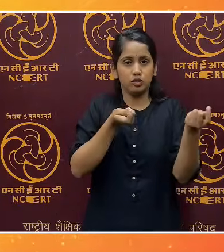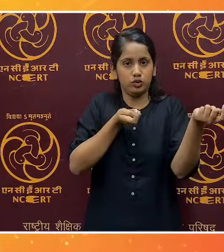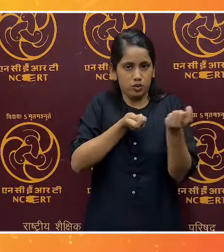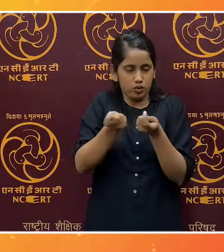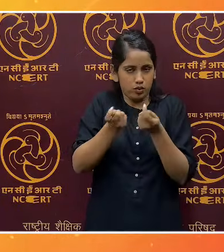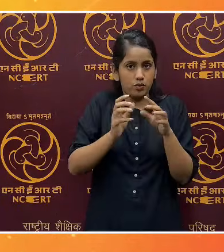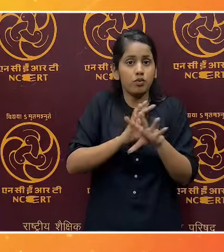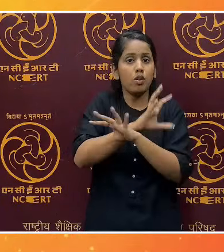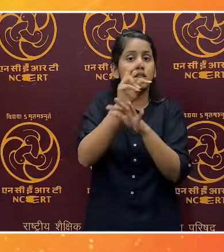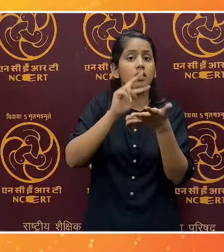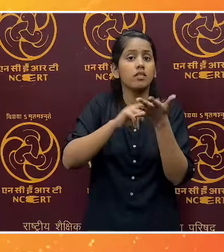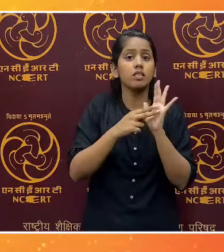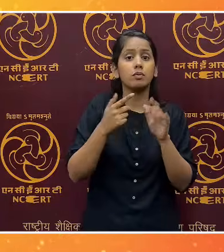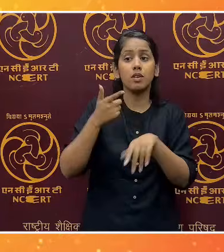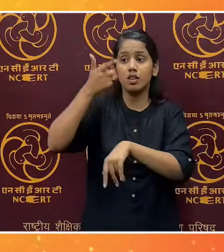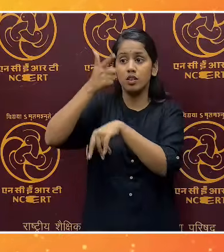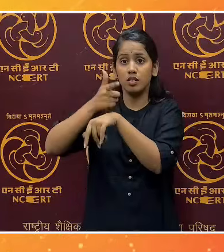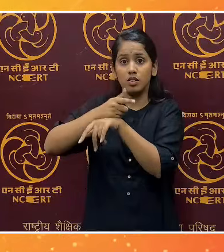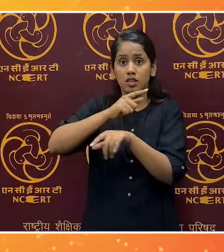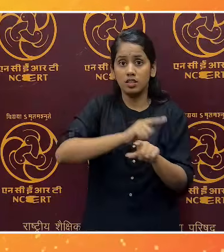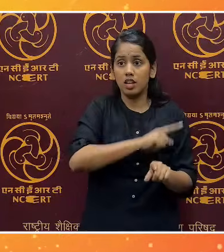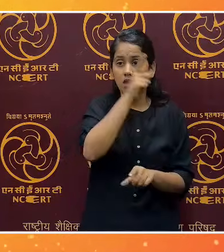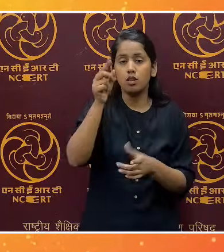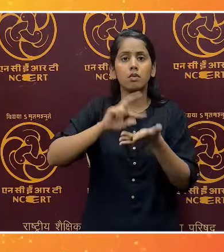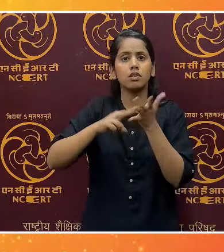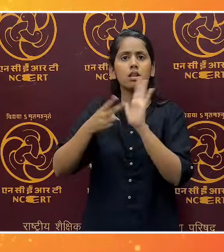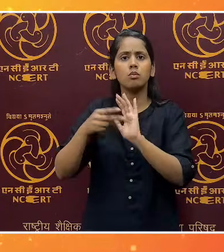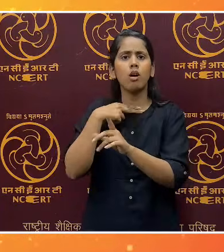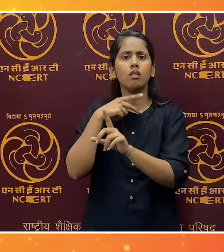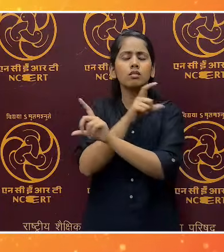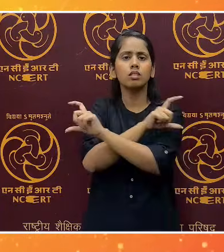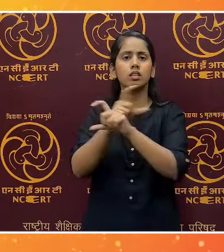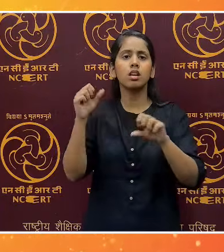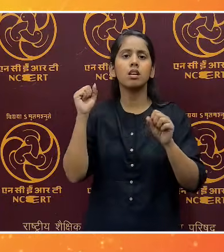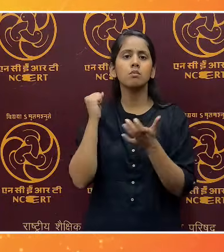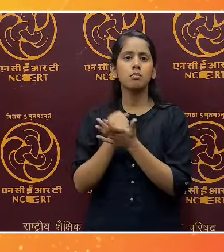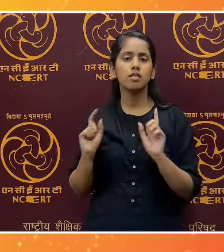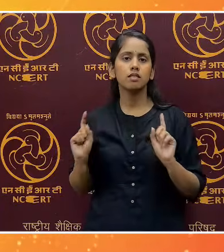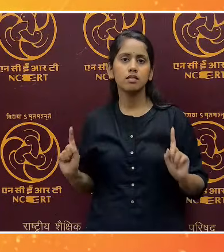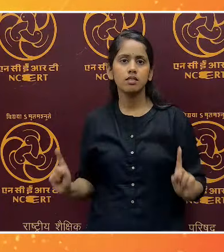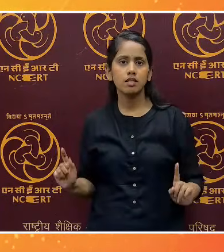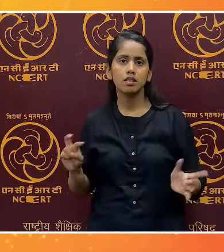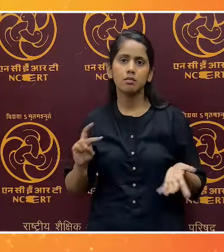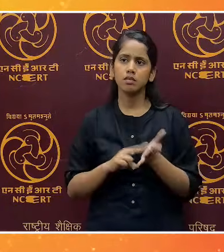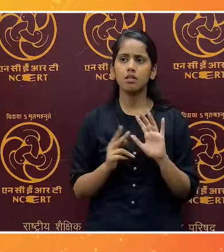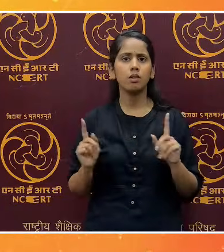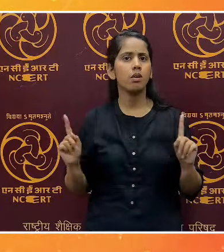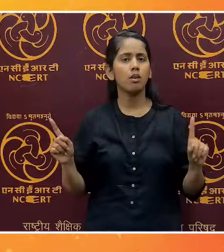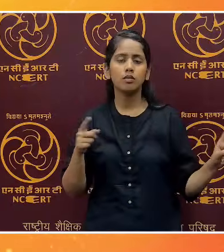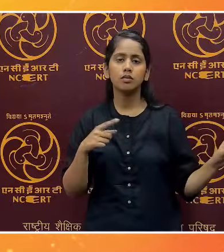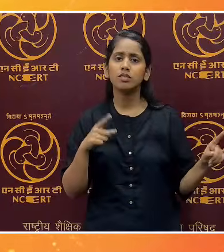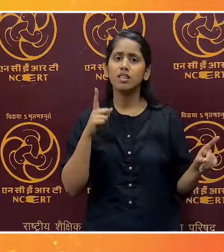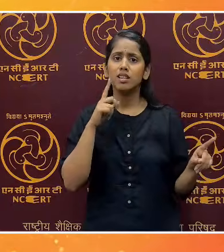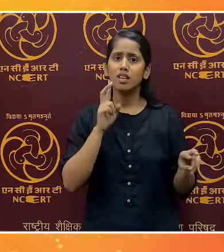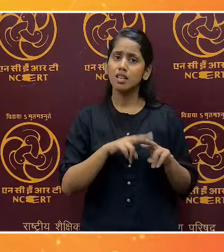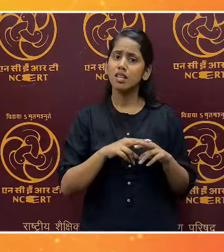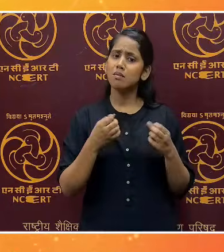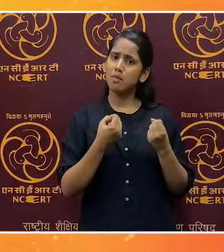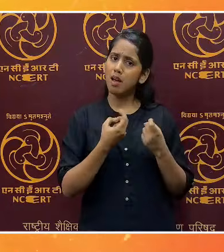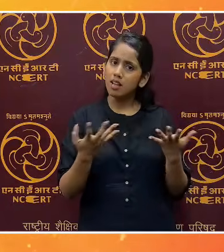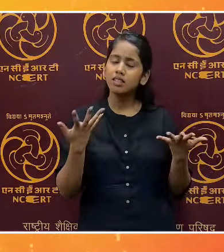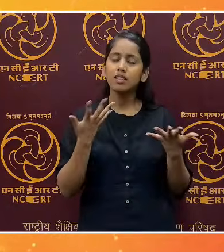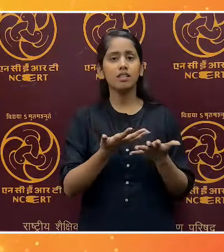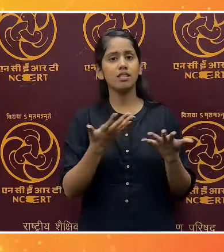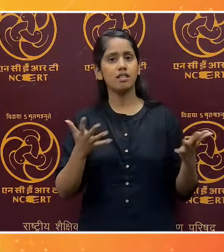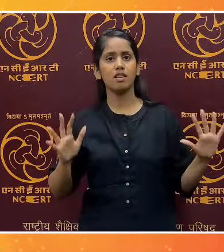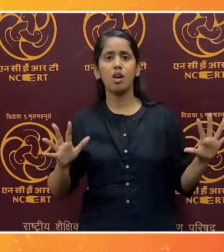So that when you go for the recording, you have that in your hand. What you're gonna, shoot. Yeah. Okay, because there are so many resources involved,